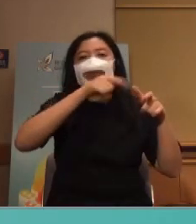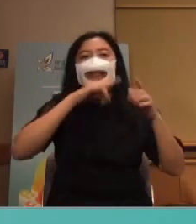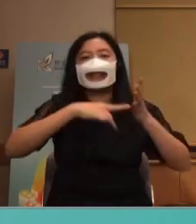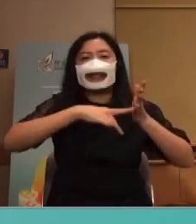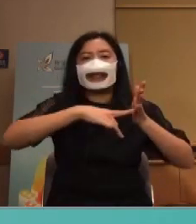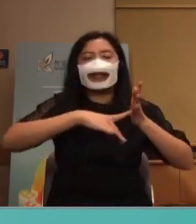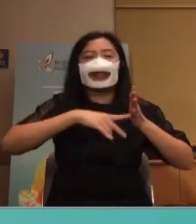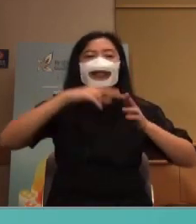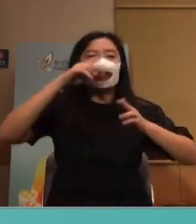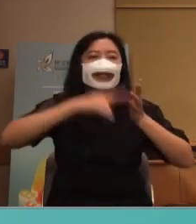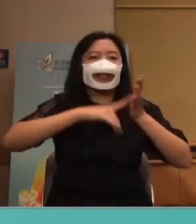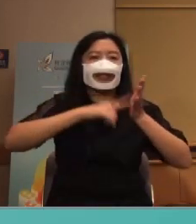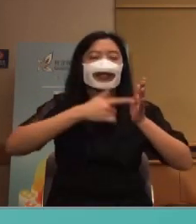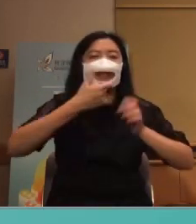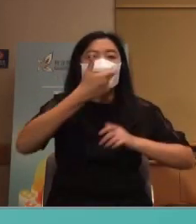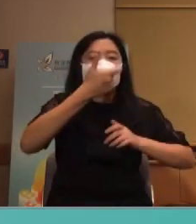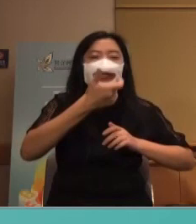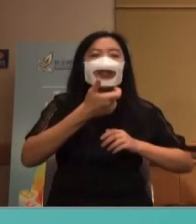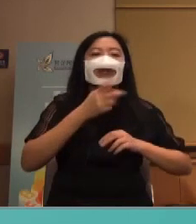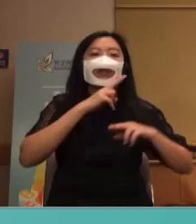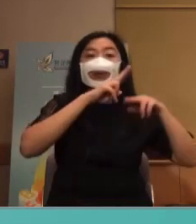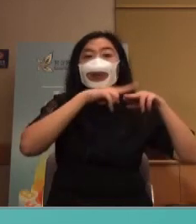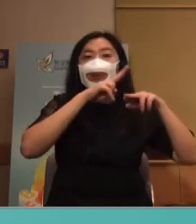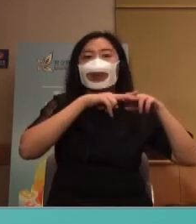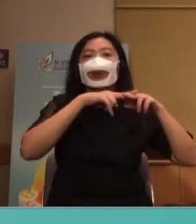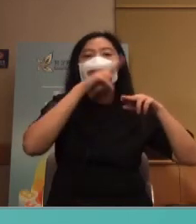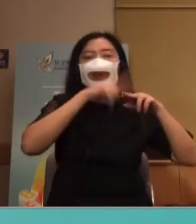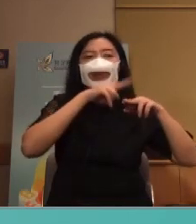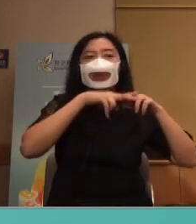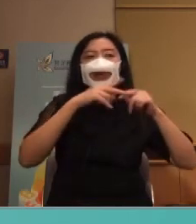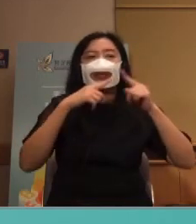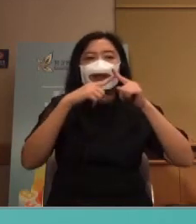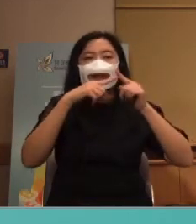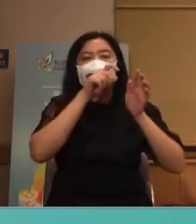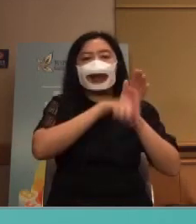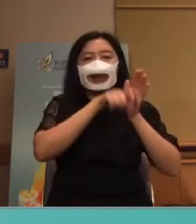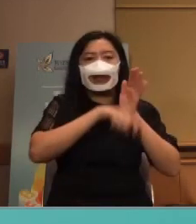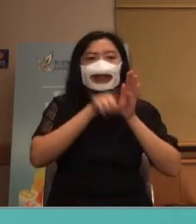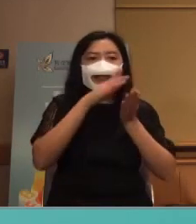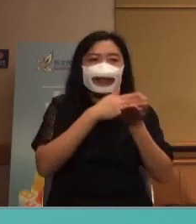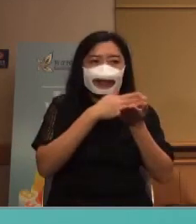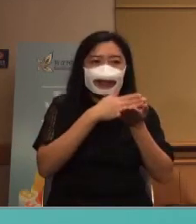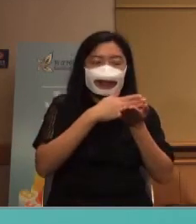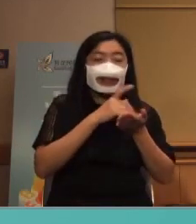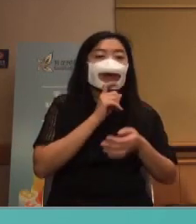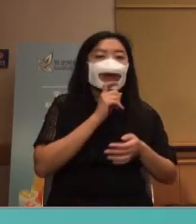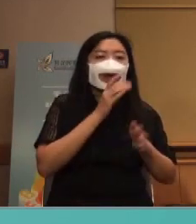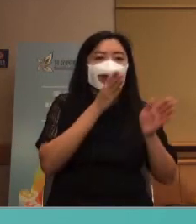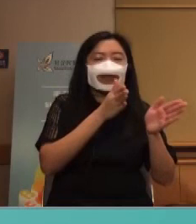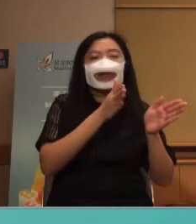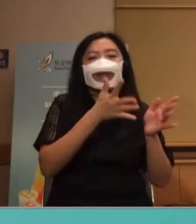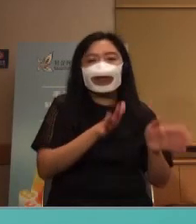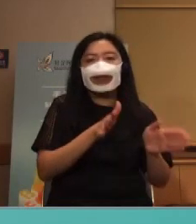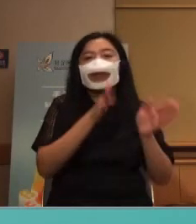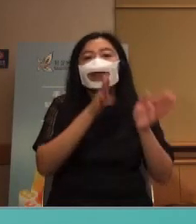the PBOC doing all the trials. At the same time, when you talk about crypto adoption, I don't think it's as simple as, oh, let's send you ETH or